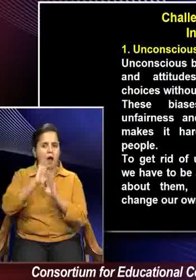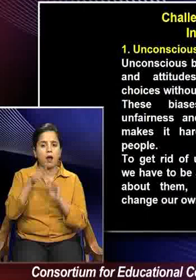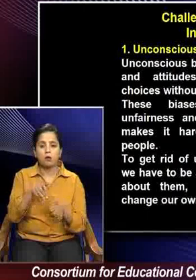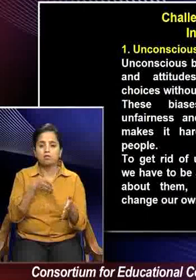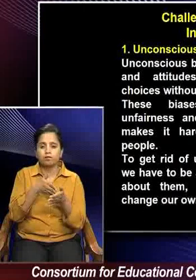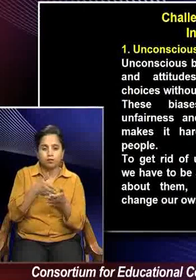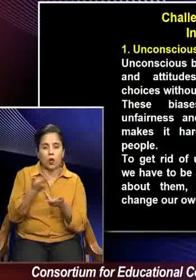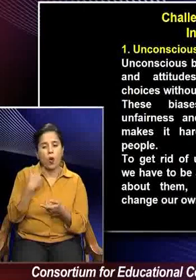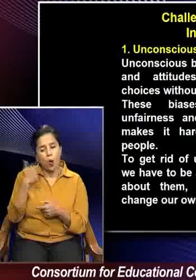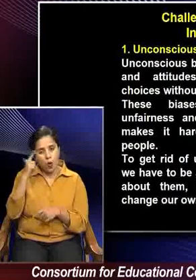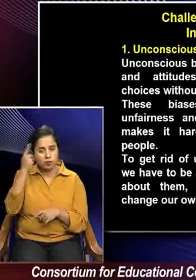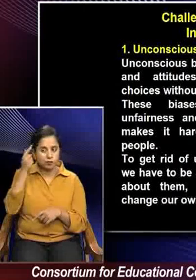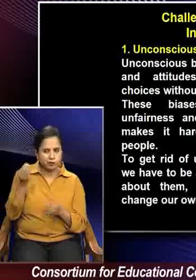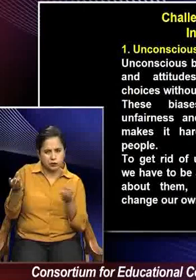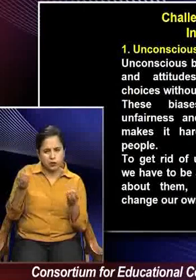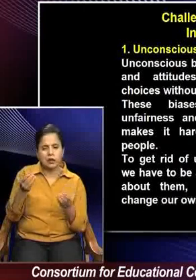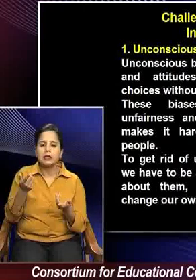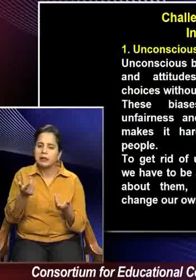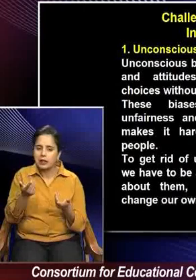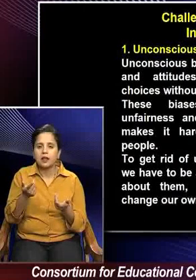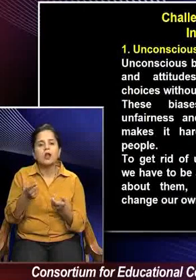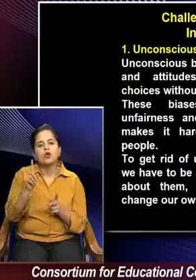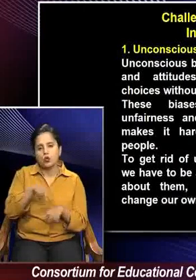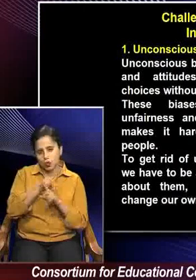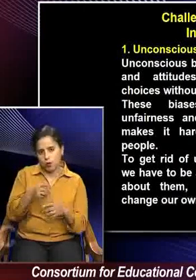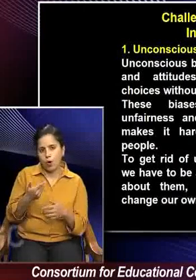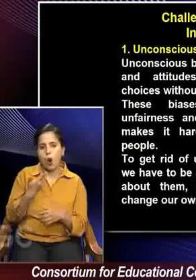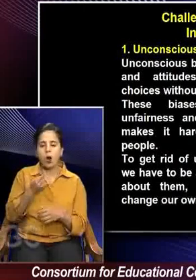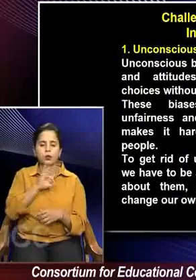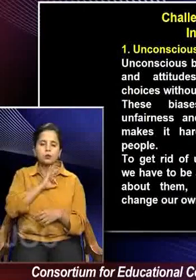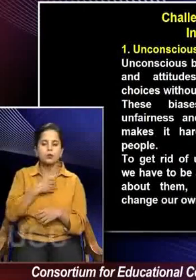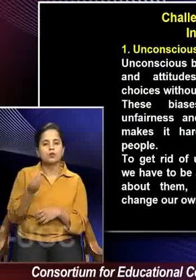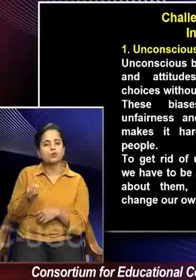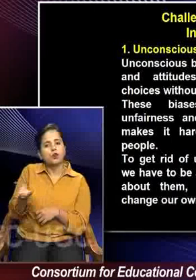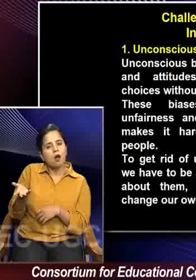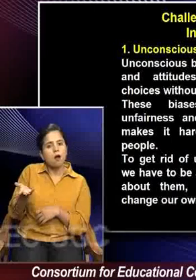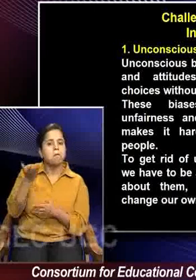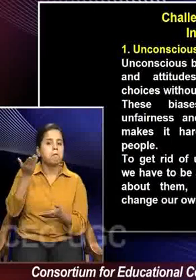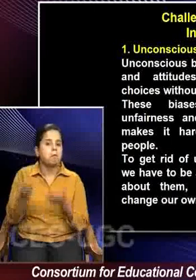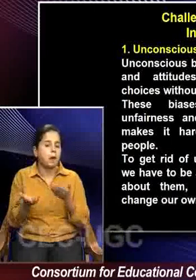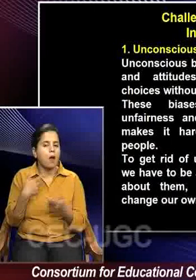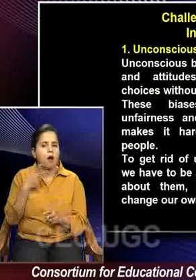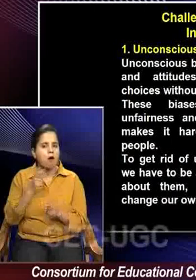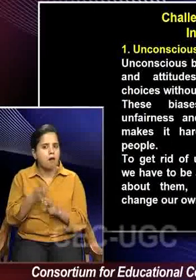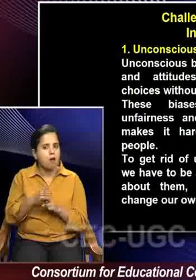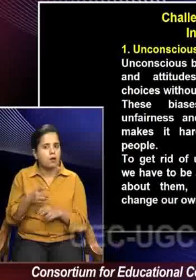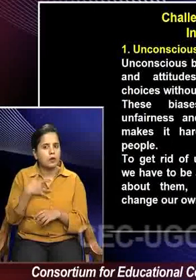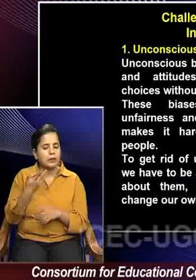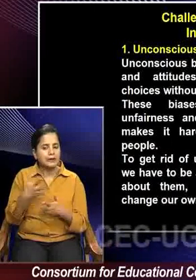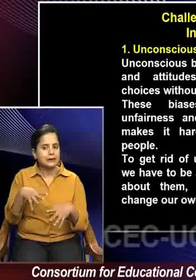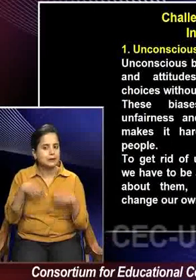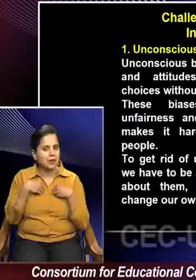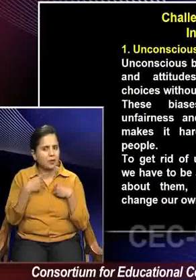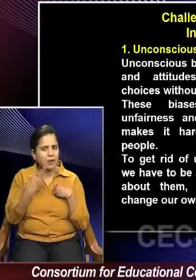lead to unfairness, favoritism, which make it hard to accept